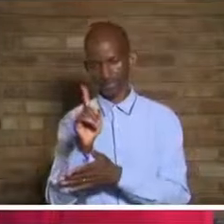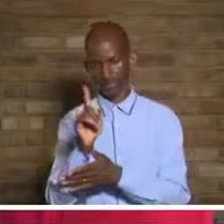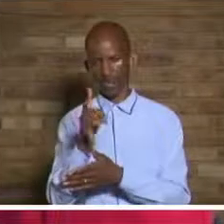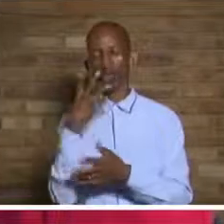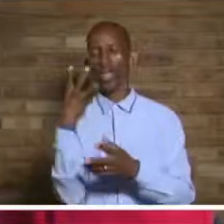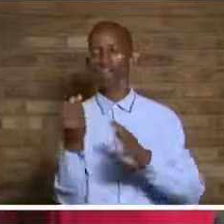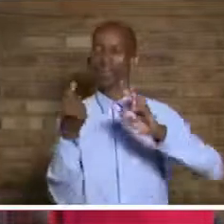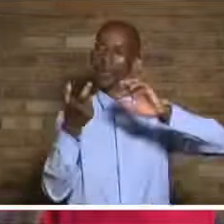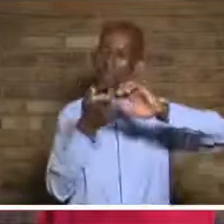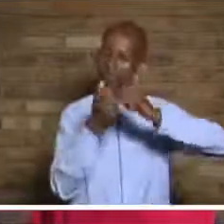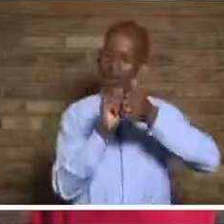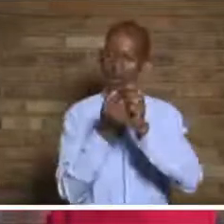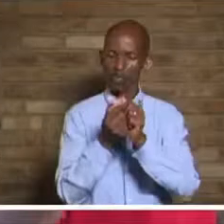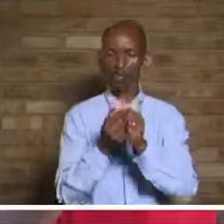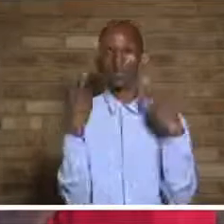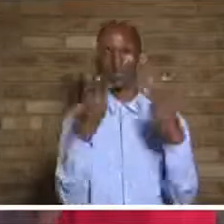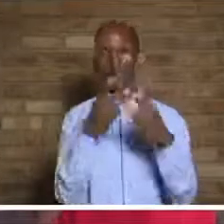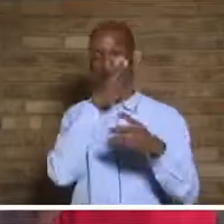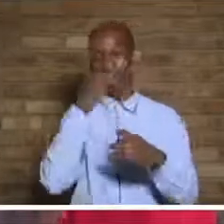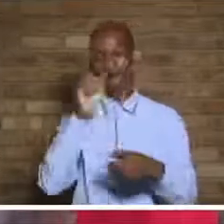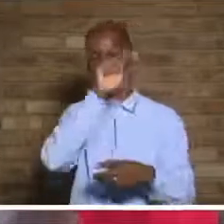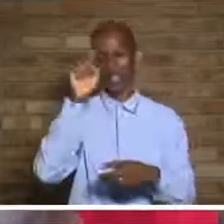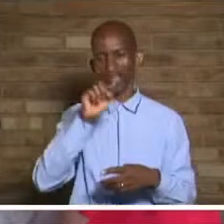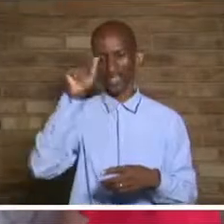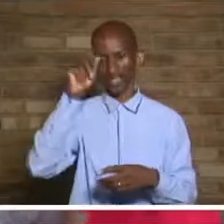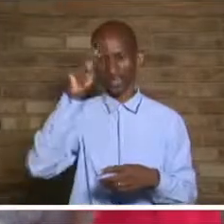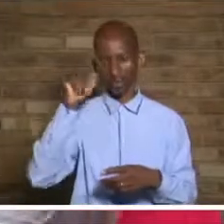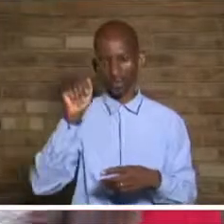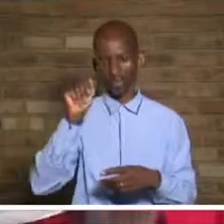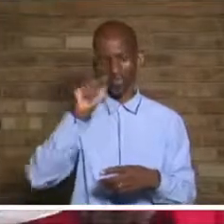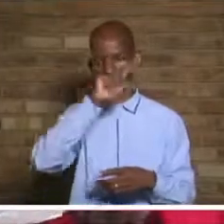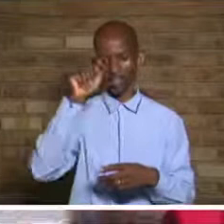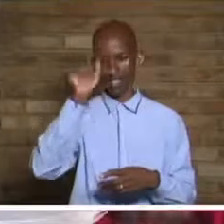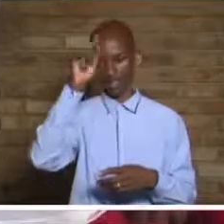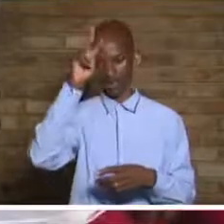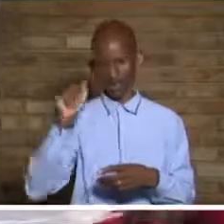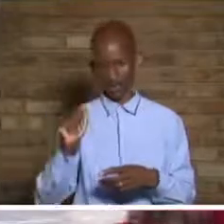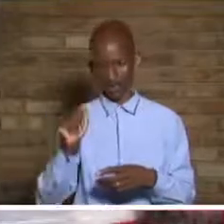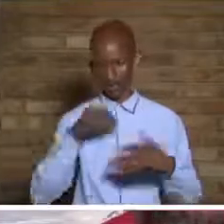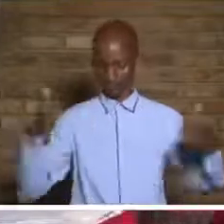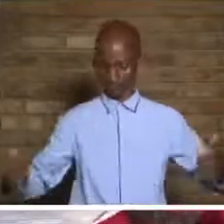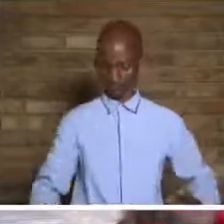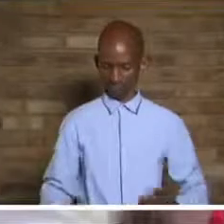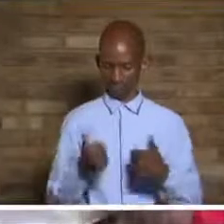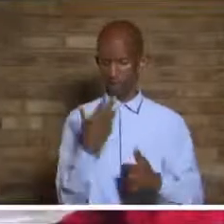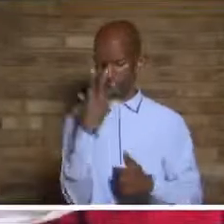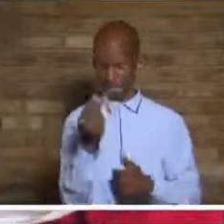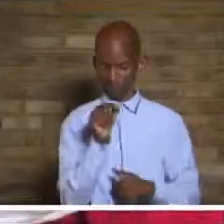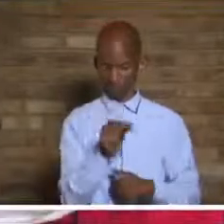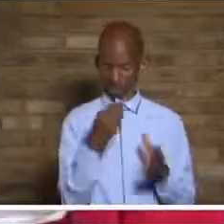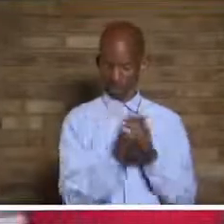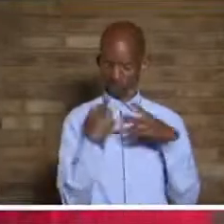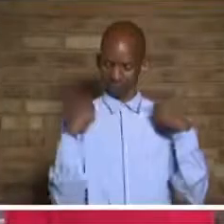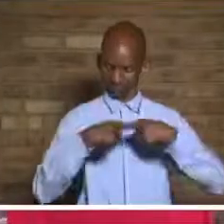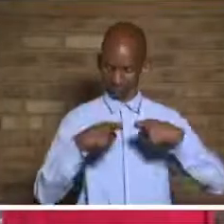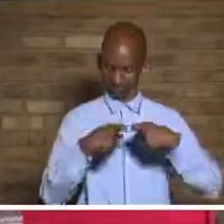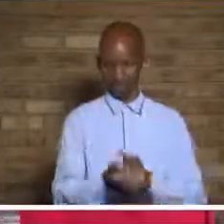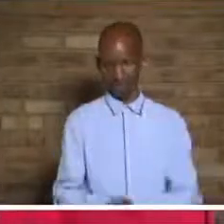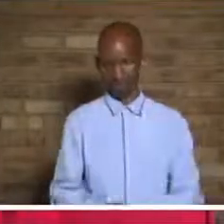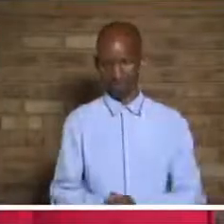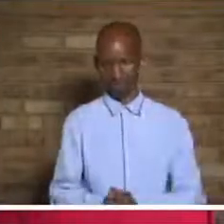mazamazama. we are troubled by the Zamazamas. Ba re fa challenge e kgolo too much. They are giving us a big